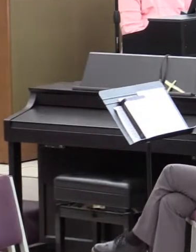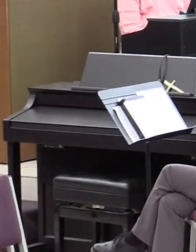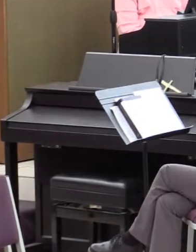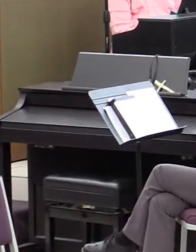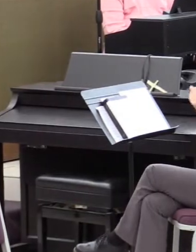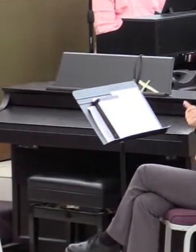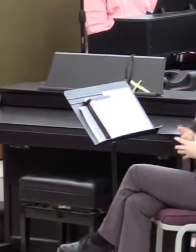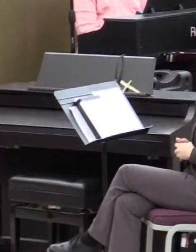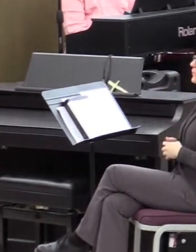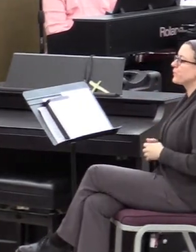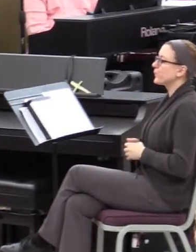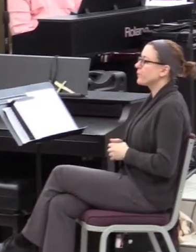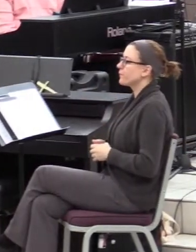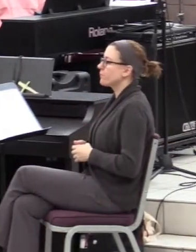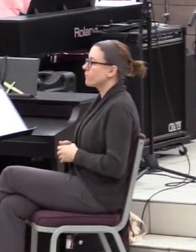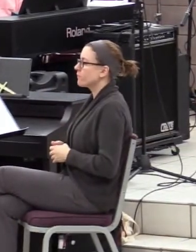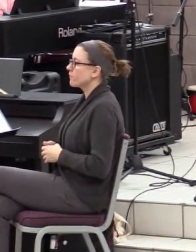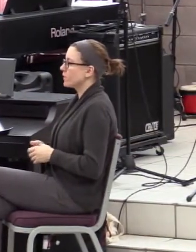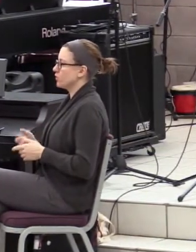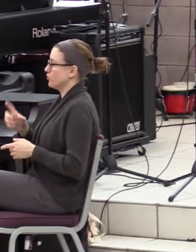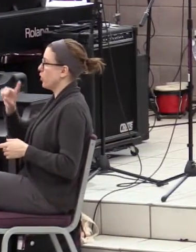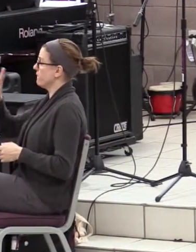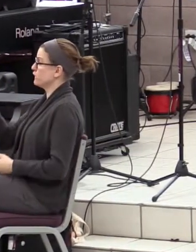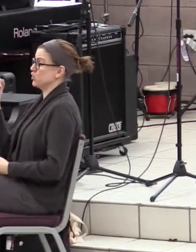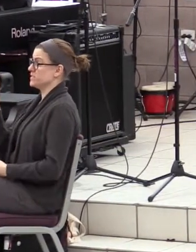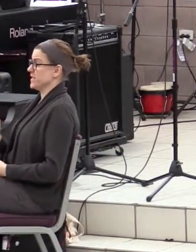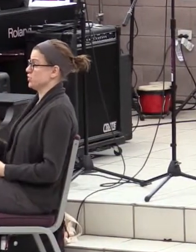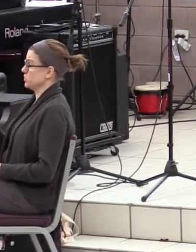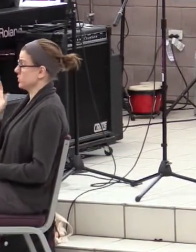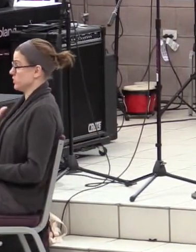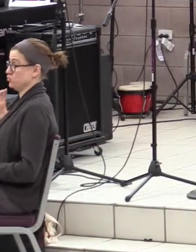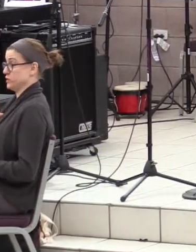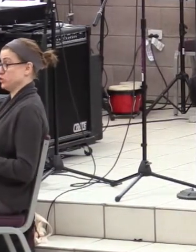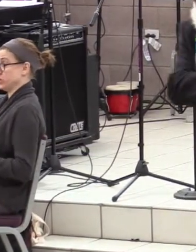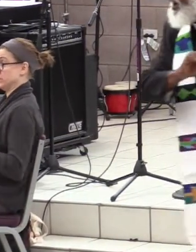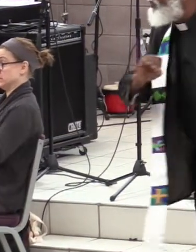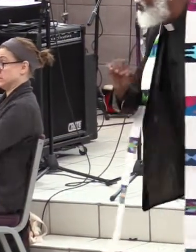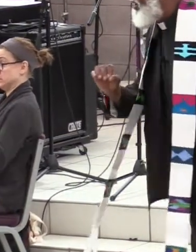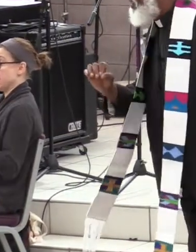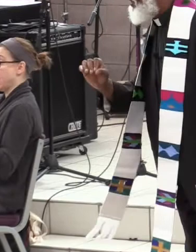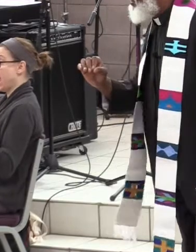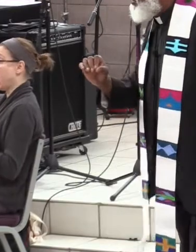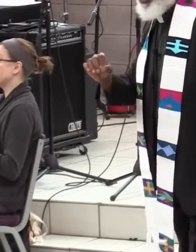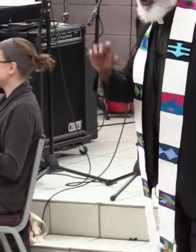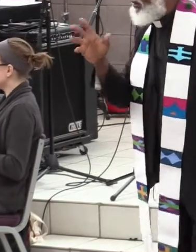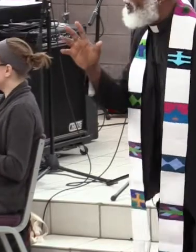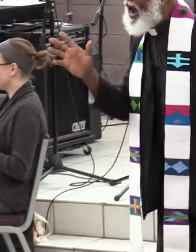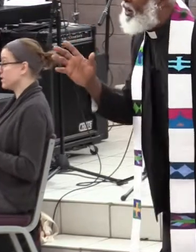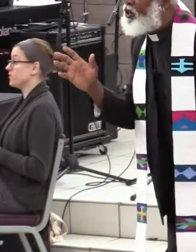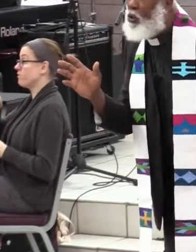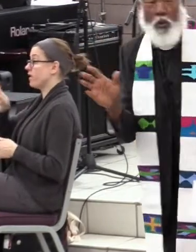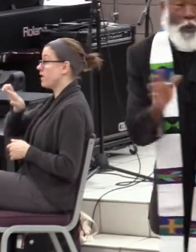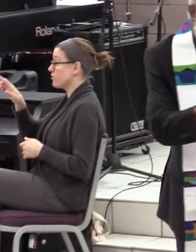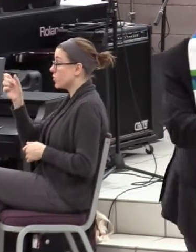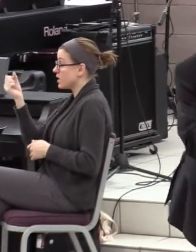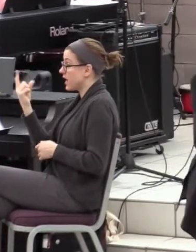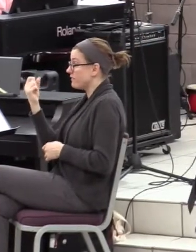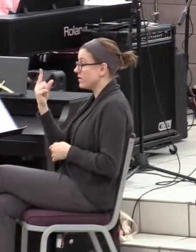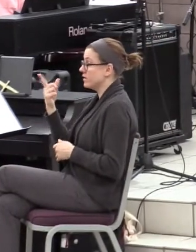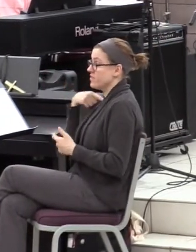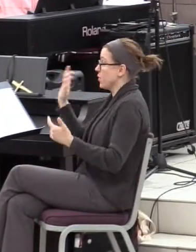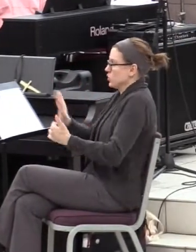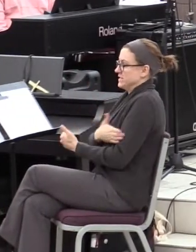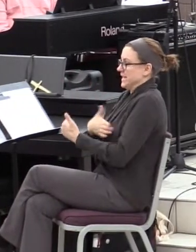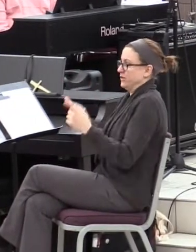And so the first century Christians had Philippians 5 through 11 to some kind of tune. We don't know